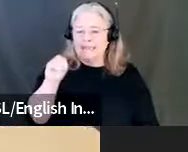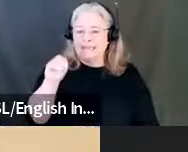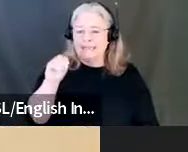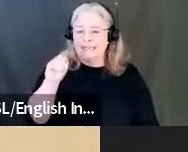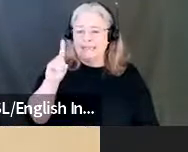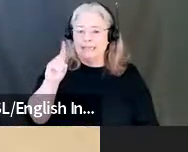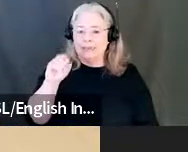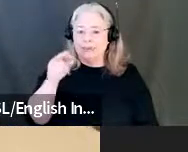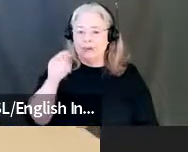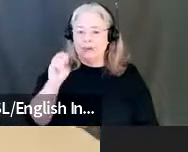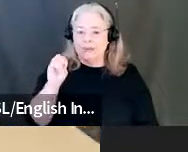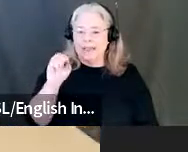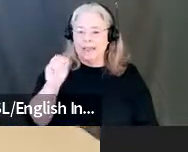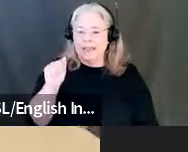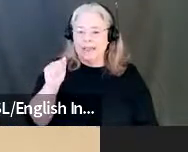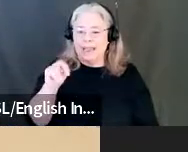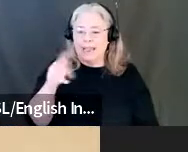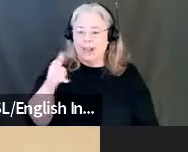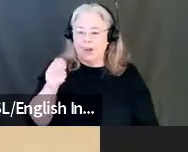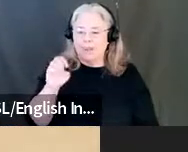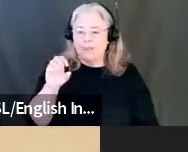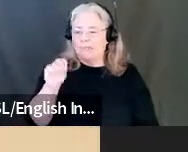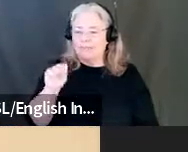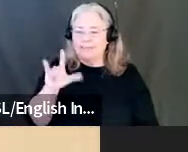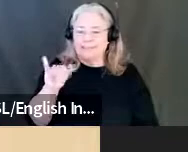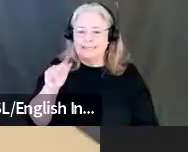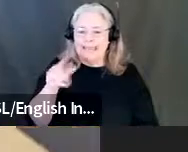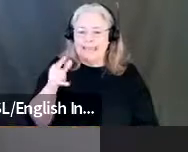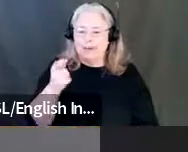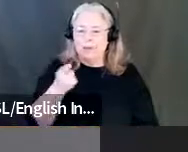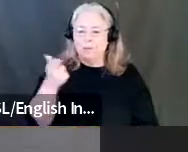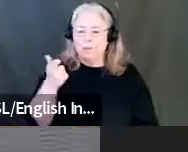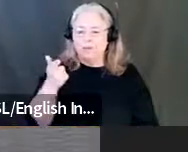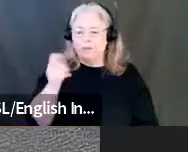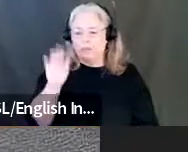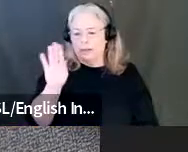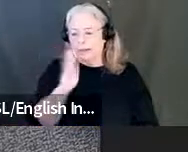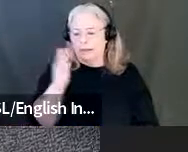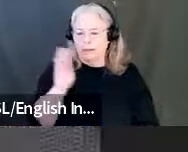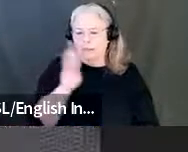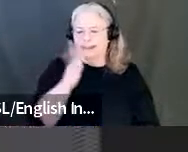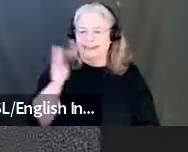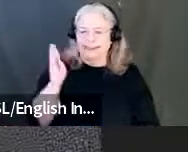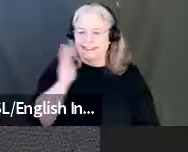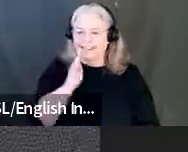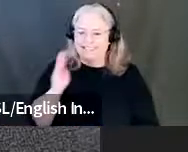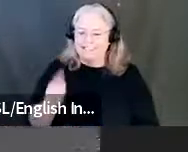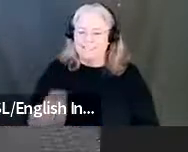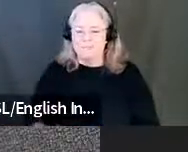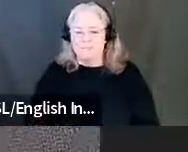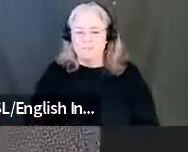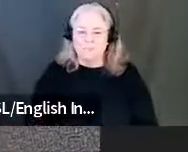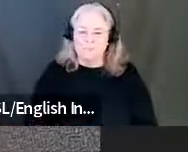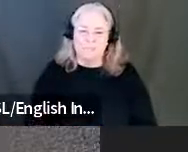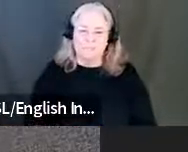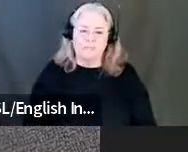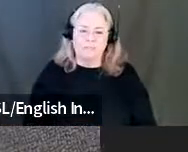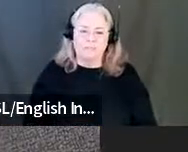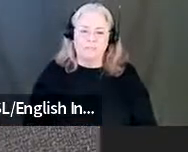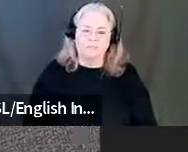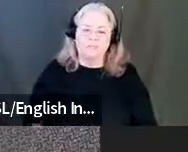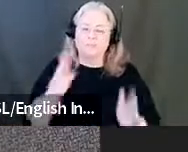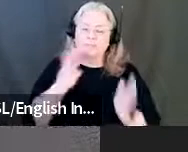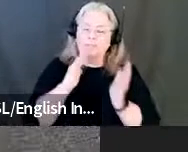And I'm just sliding this through, right? And removing any of that excess. Another thing that